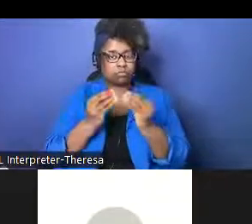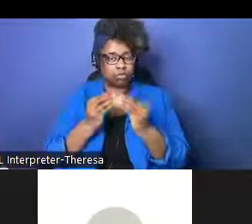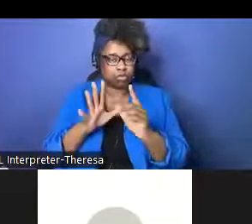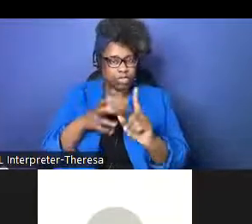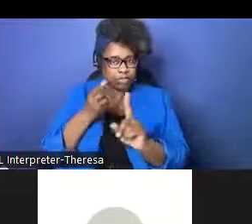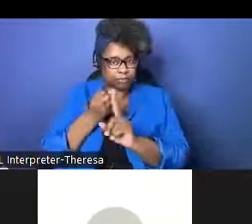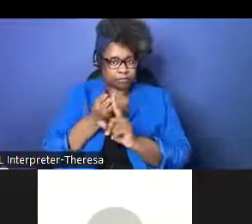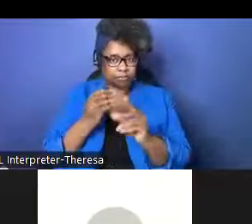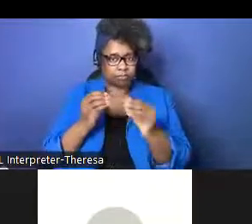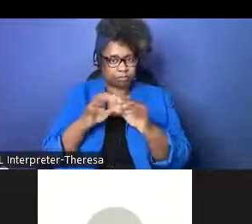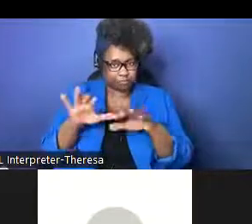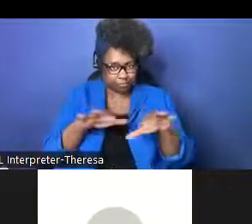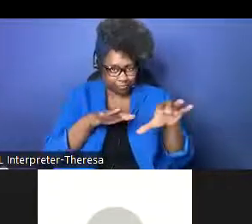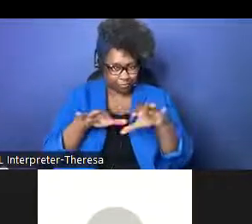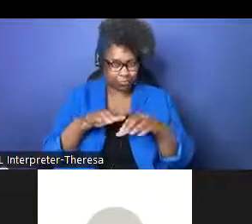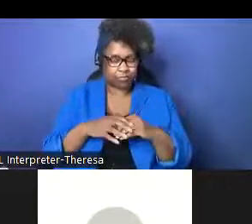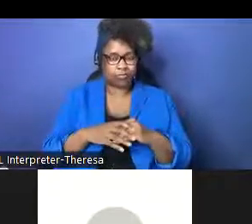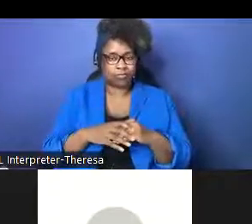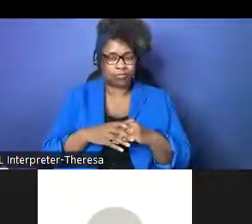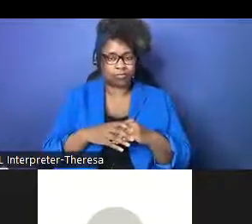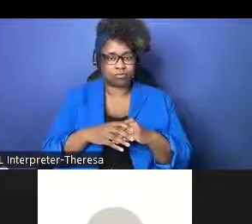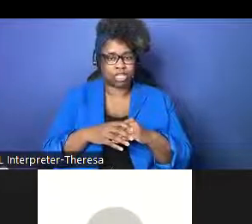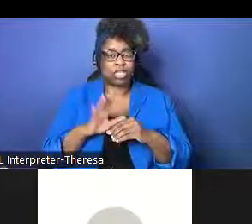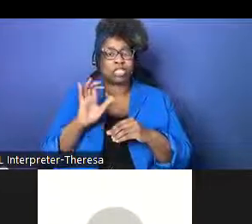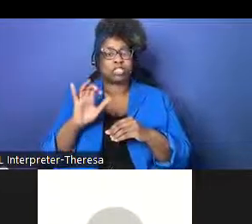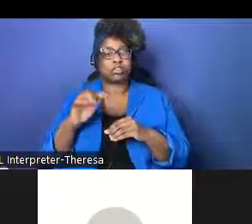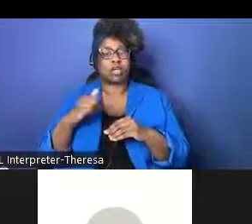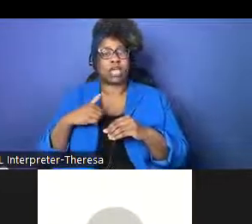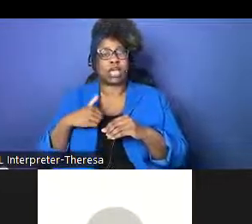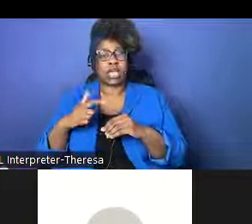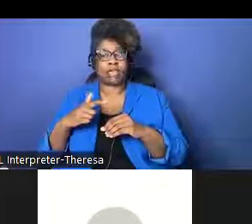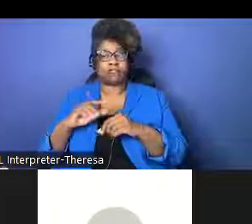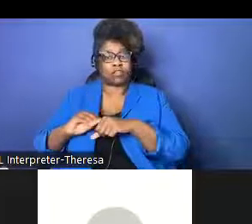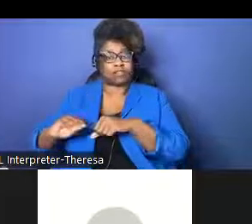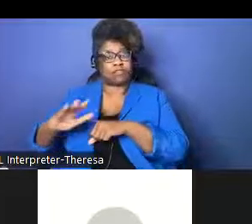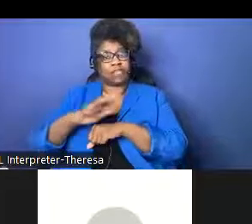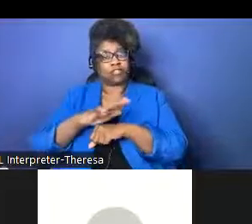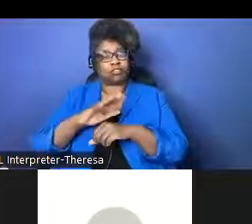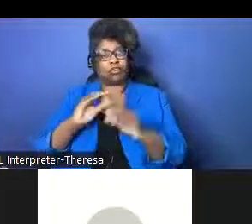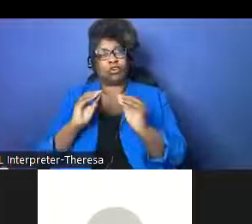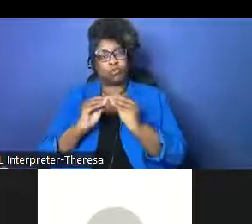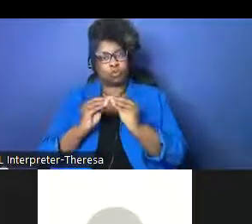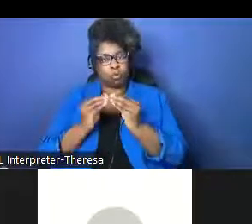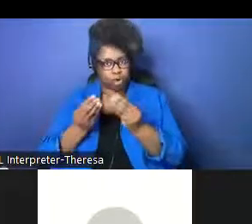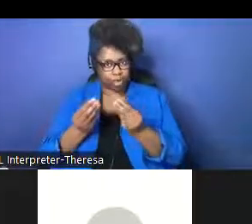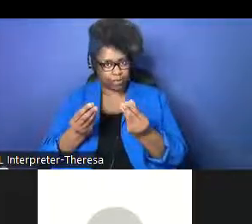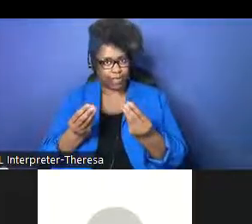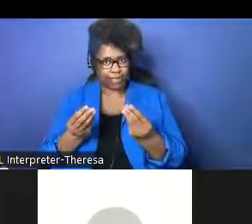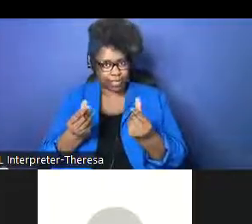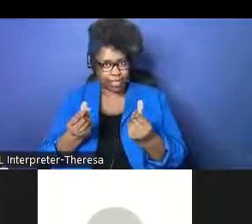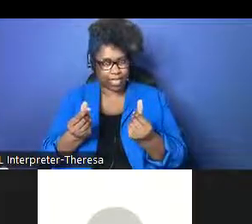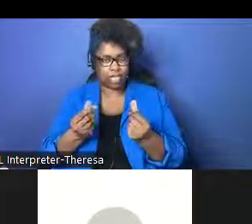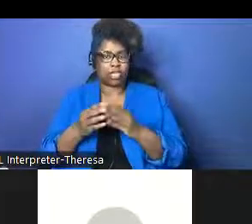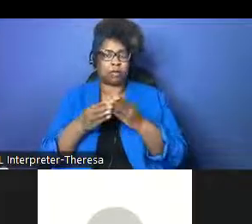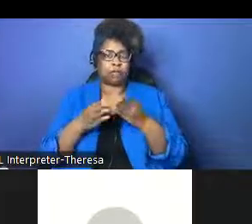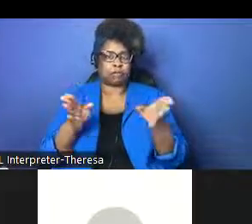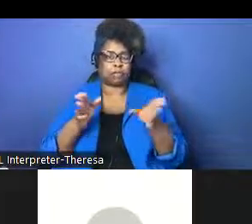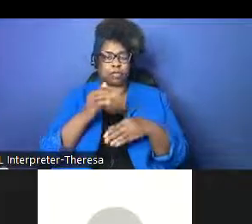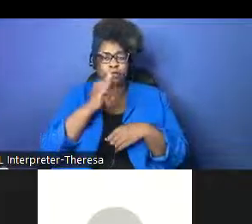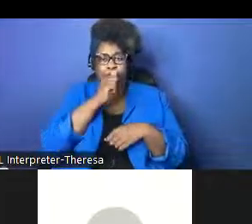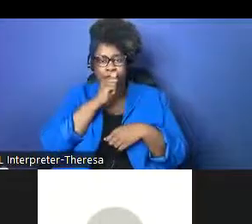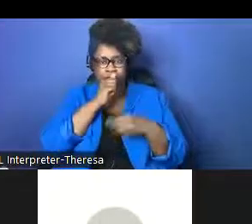see this as opening more potential land for a greater footprint for action in public-private partnerships,